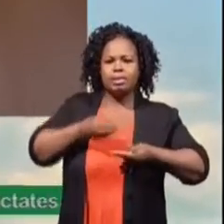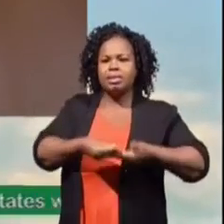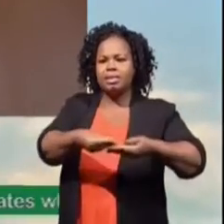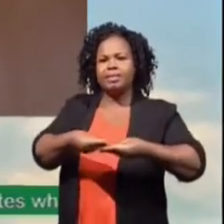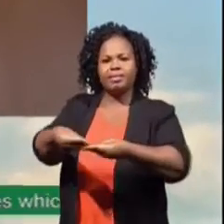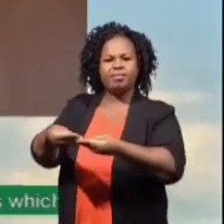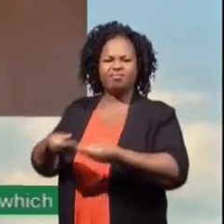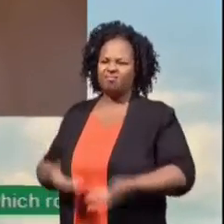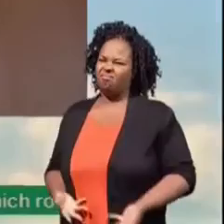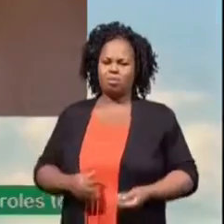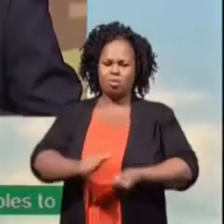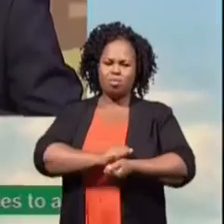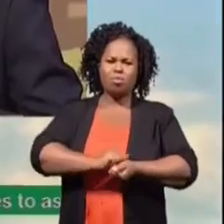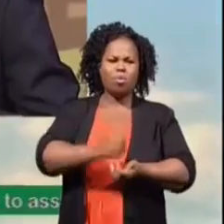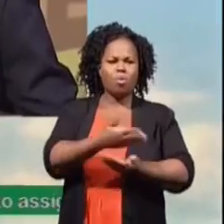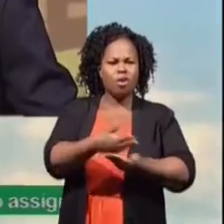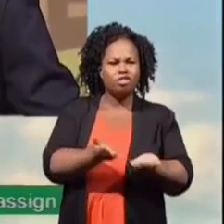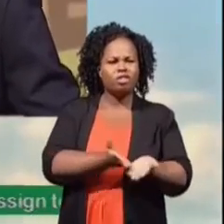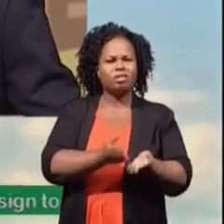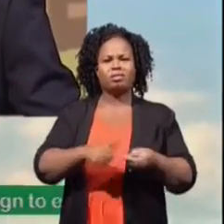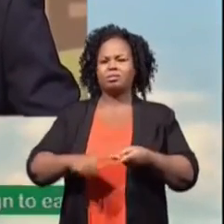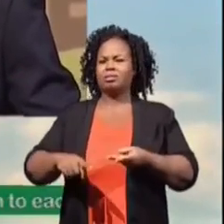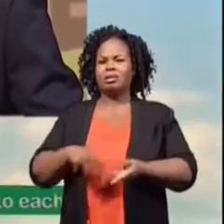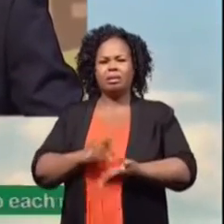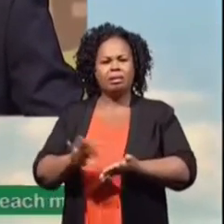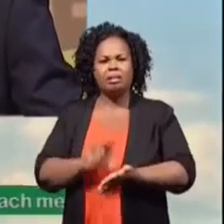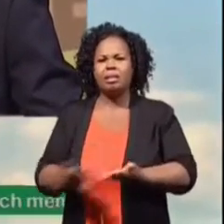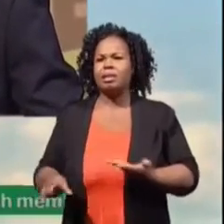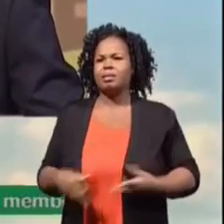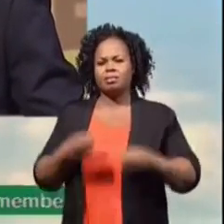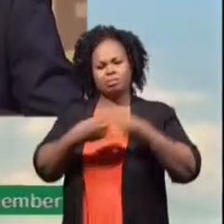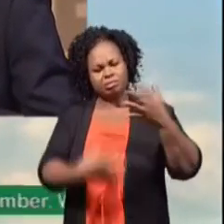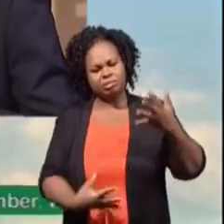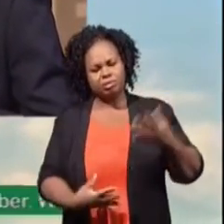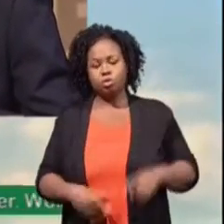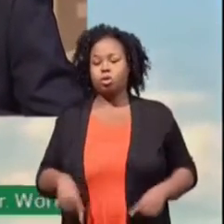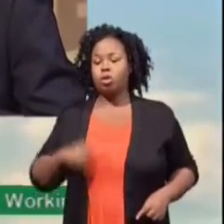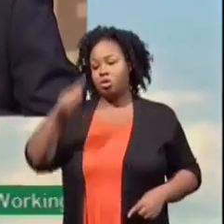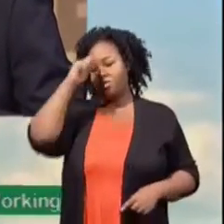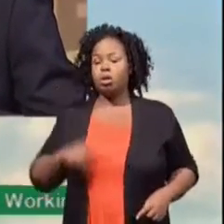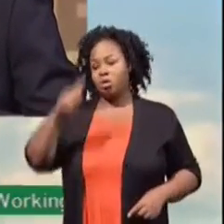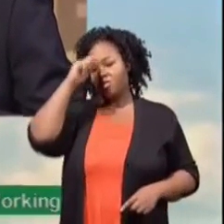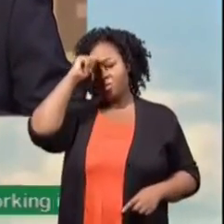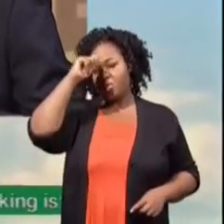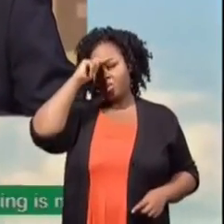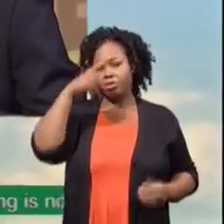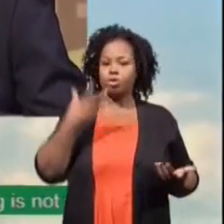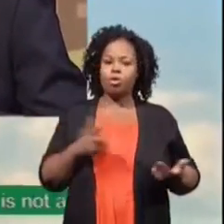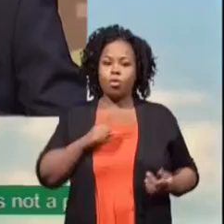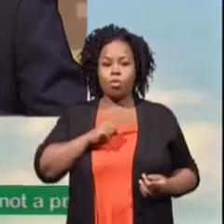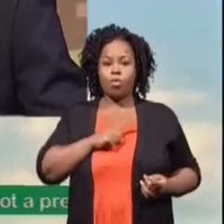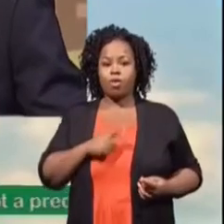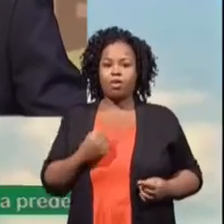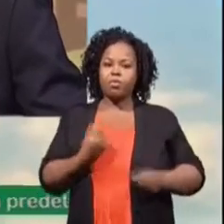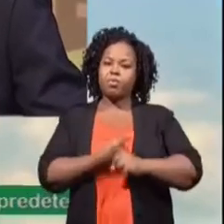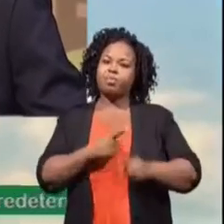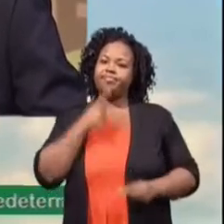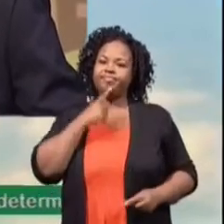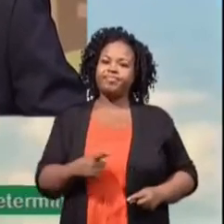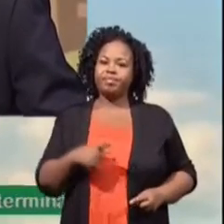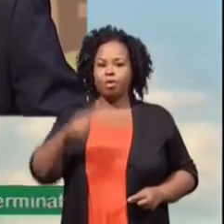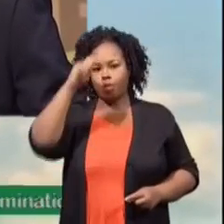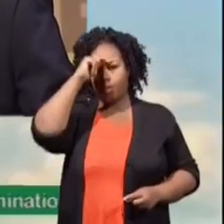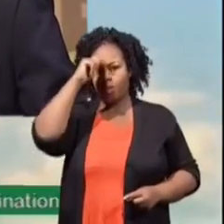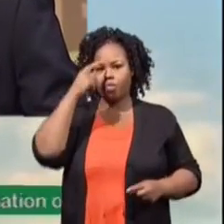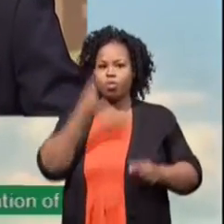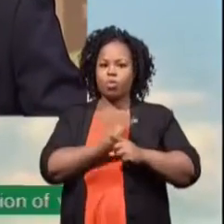tseba a hlatswe di na a kolomake a itse wena mushimane sa o fela gore o tseba ene re we always say boys will